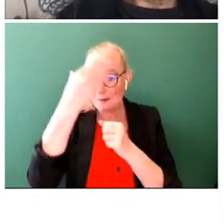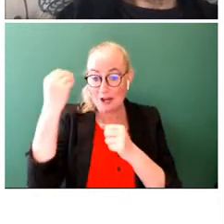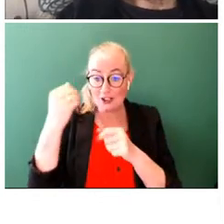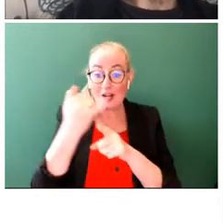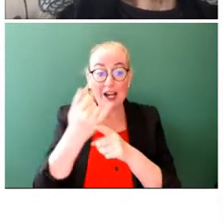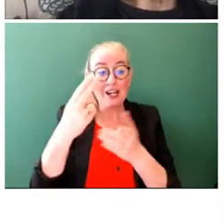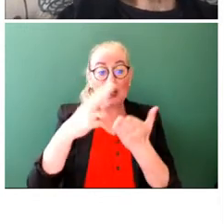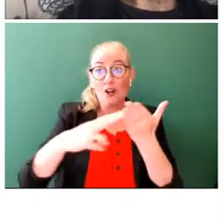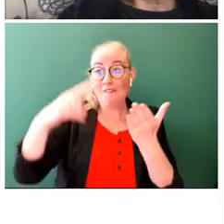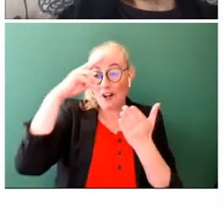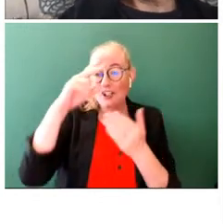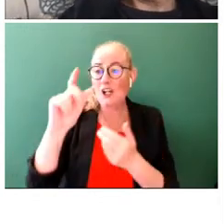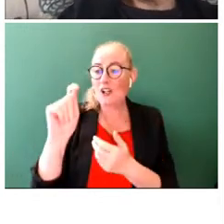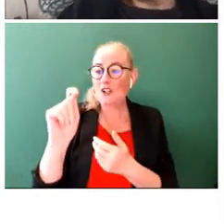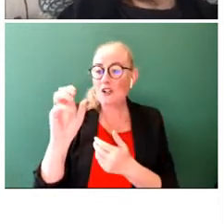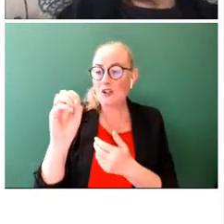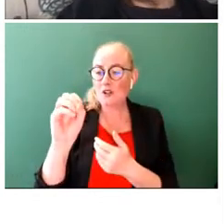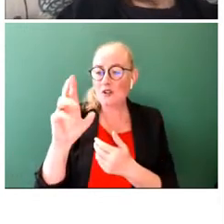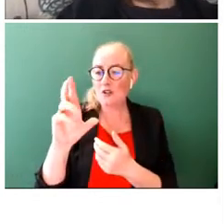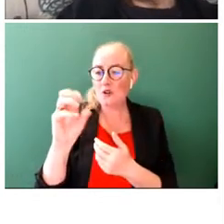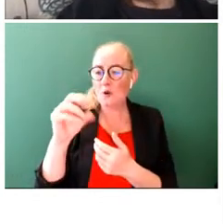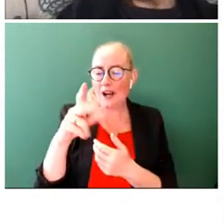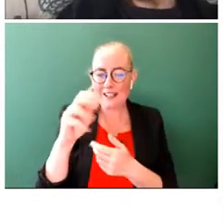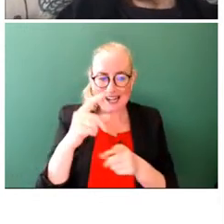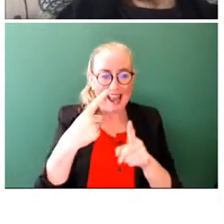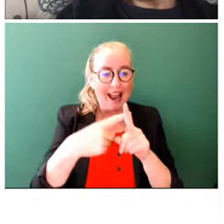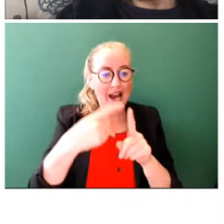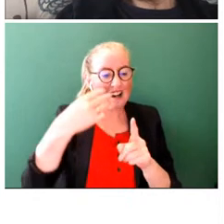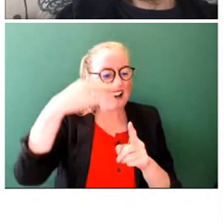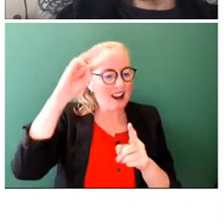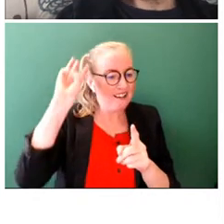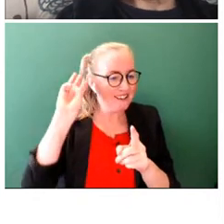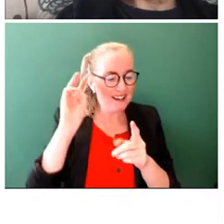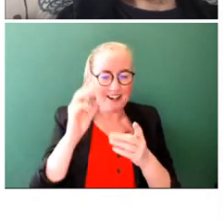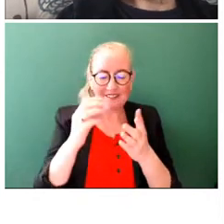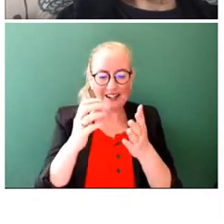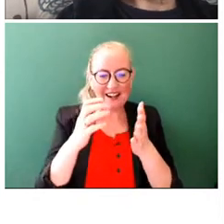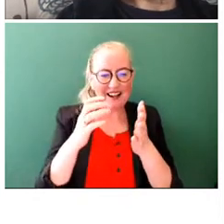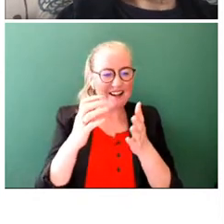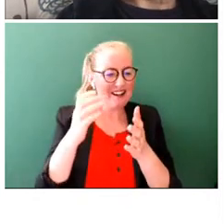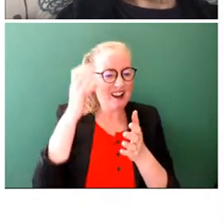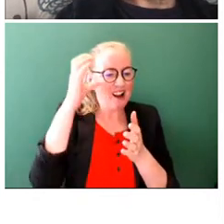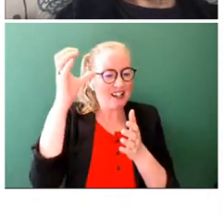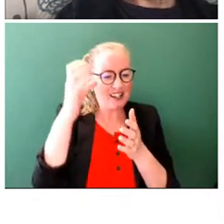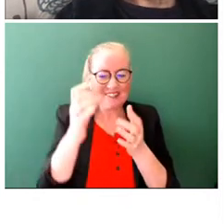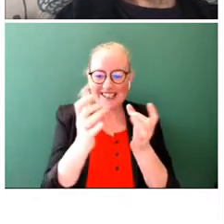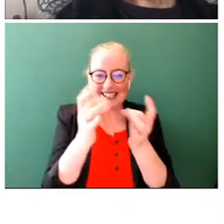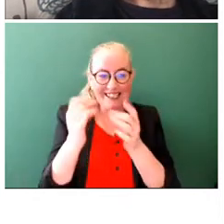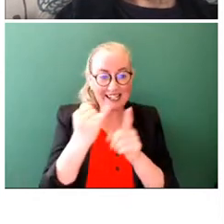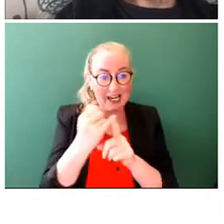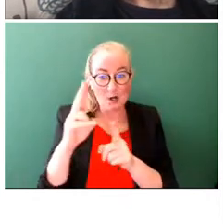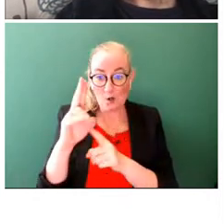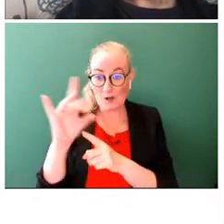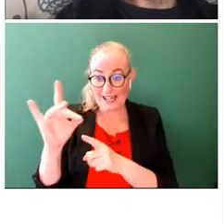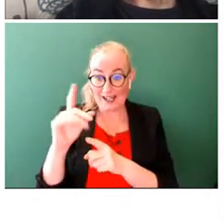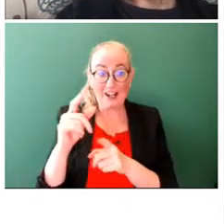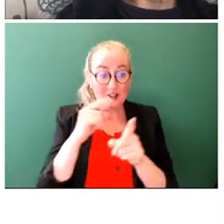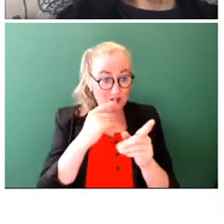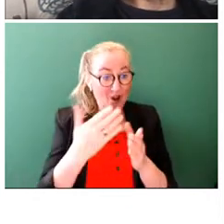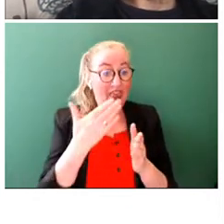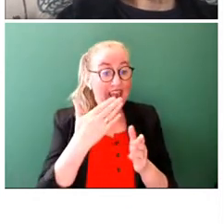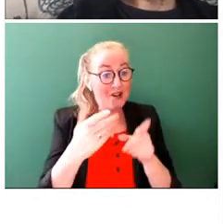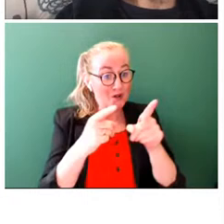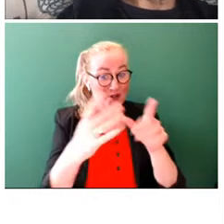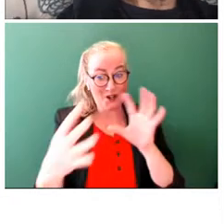Toronto. And she's a full professor of neurocognitive diseases at the University of Reading in UK, where I believe she's joining us from